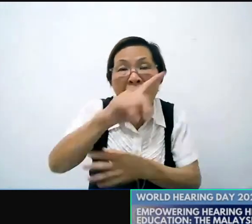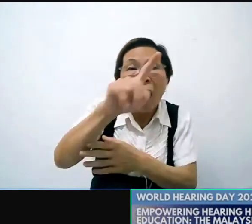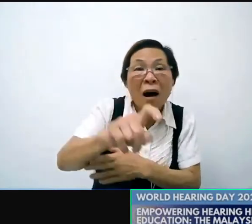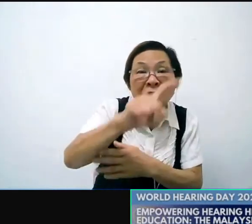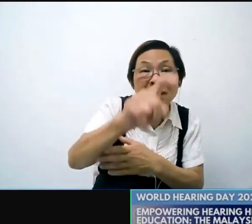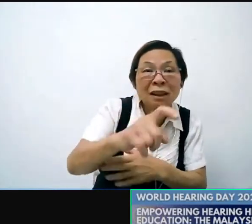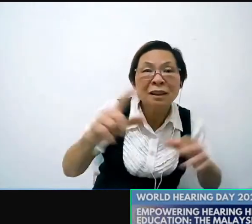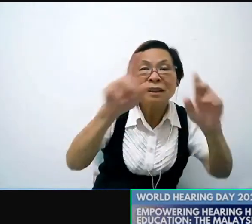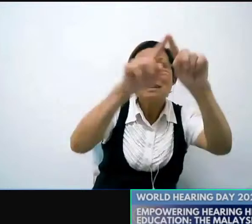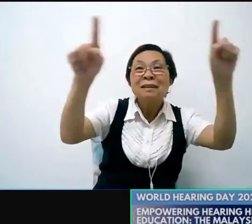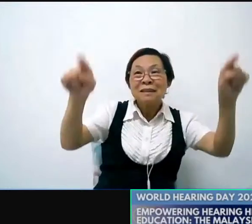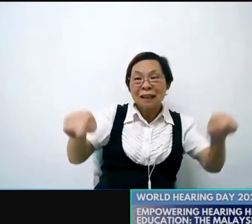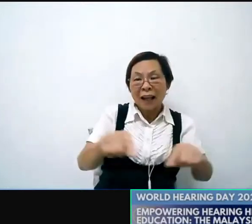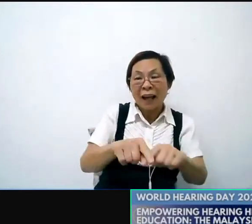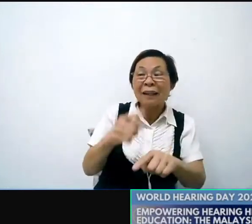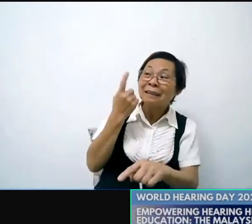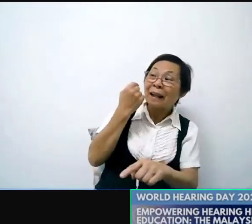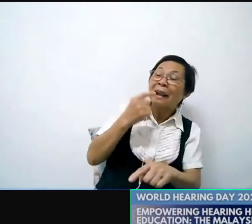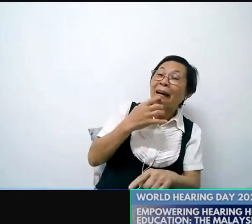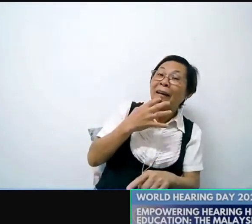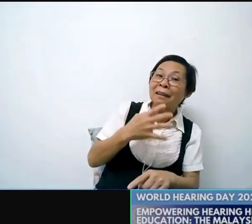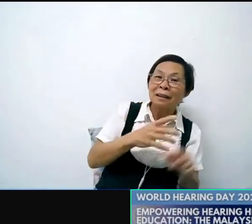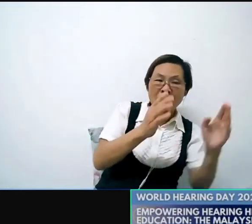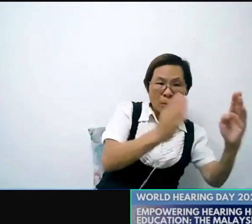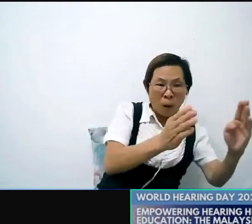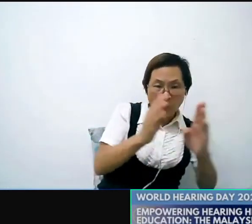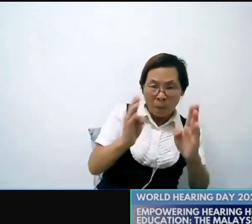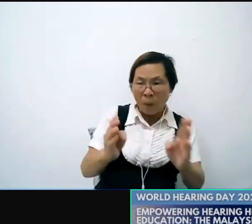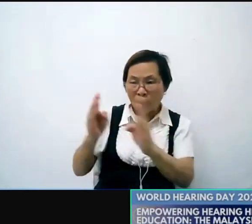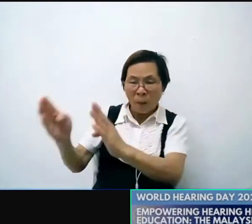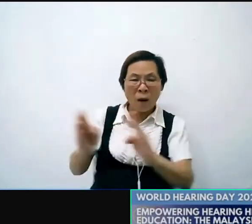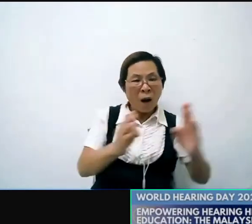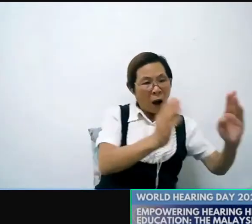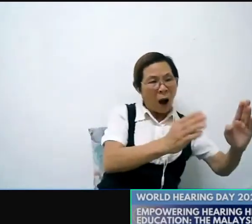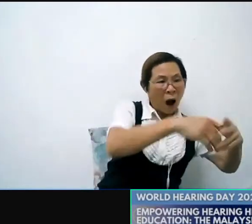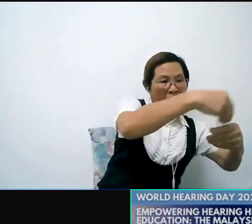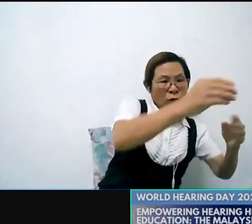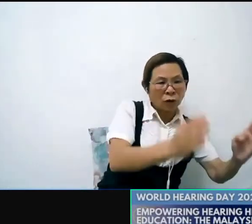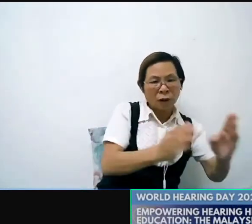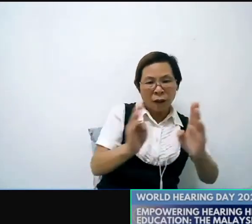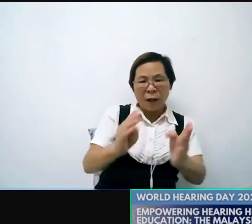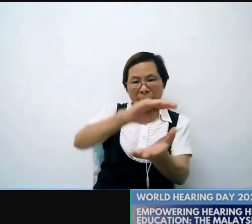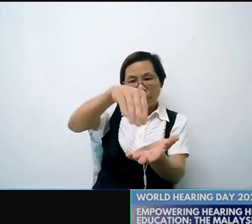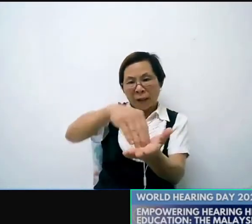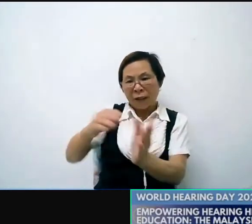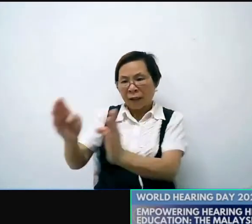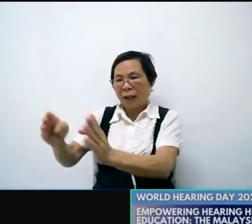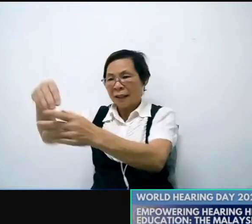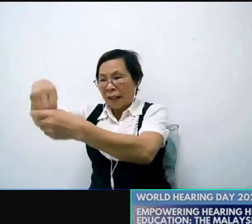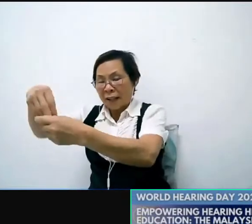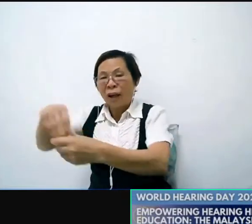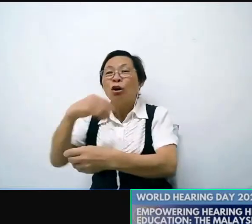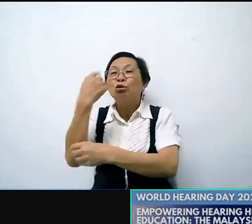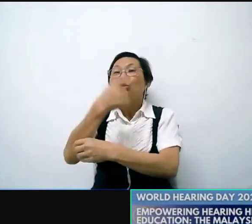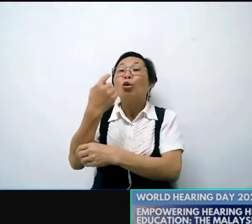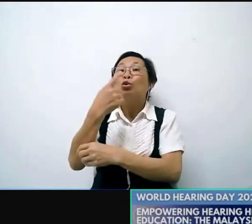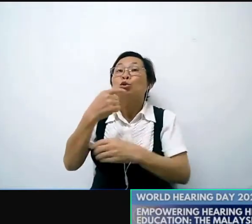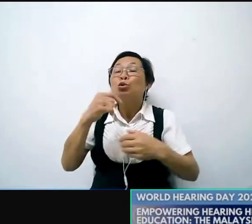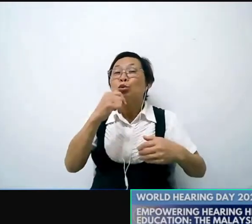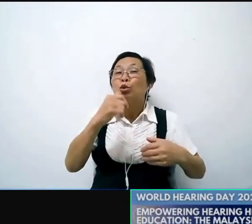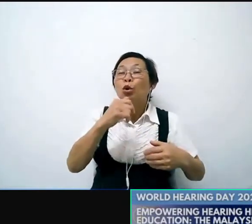slides, I also mentioned the structures of the ear that we have the outer, middle, and inner ear. So typically for those who has